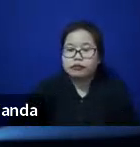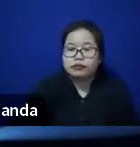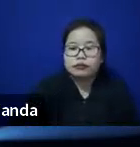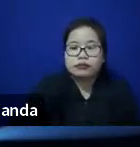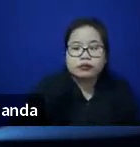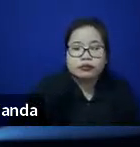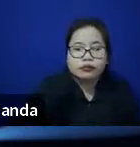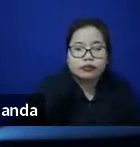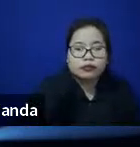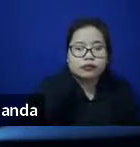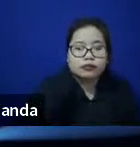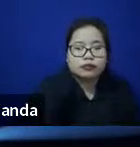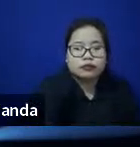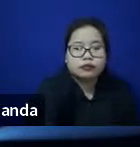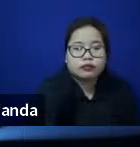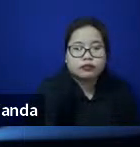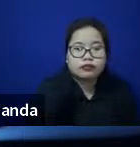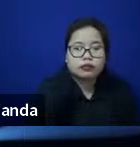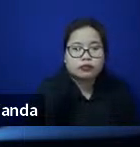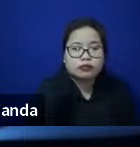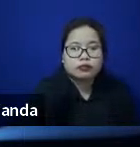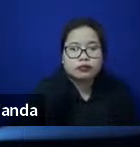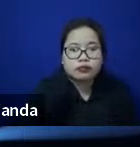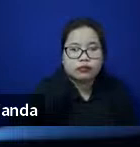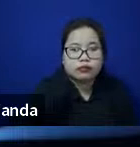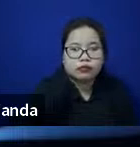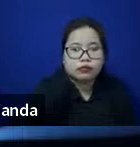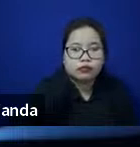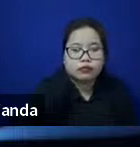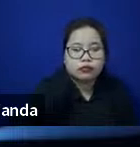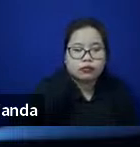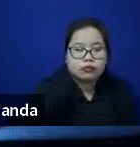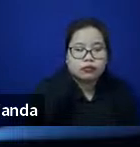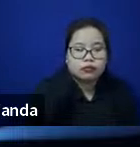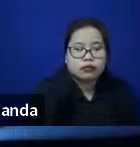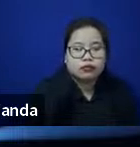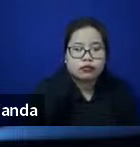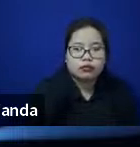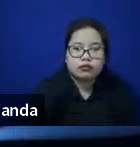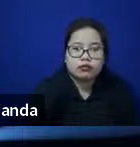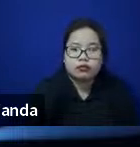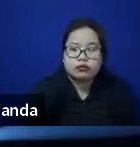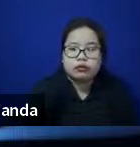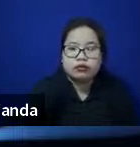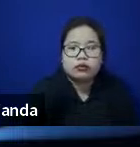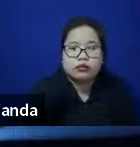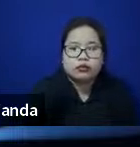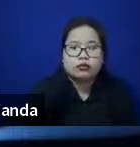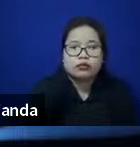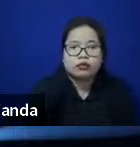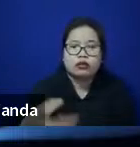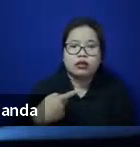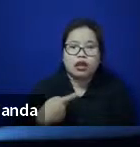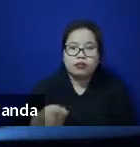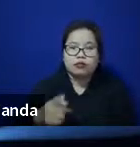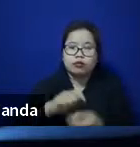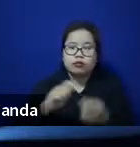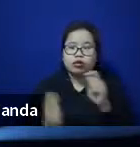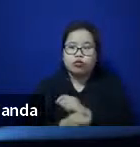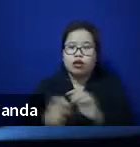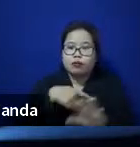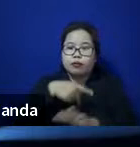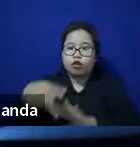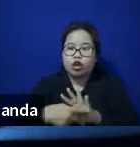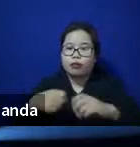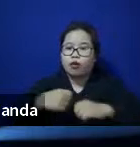And so we modified sport program. We developed this game